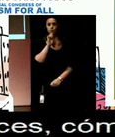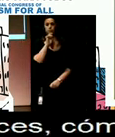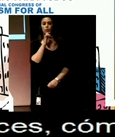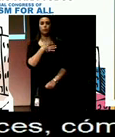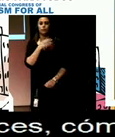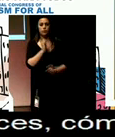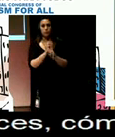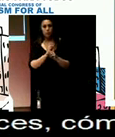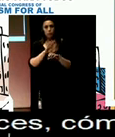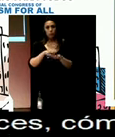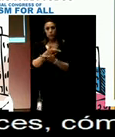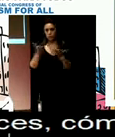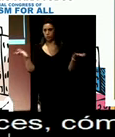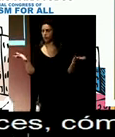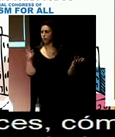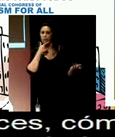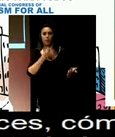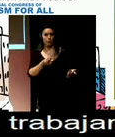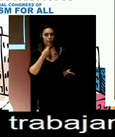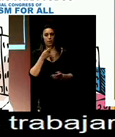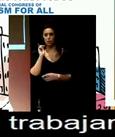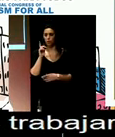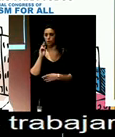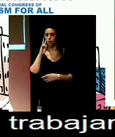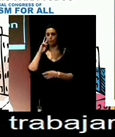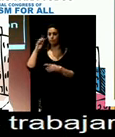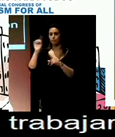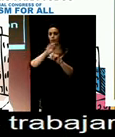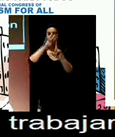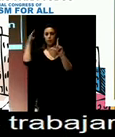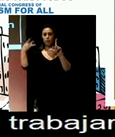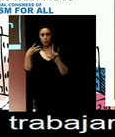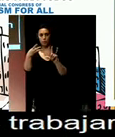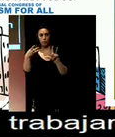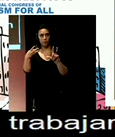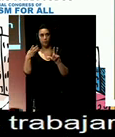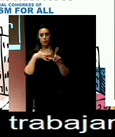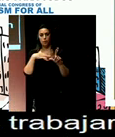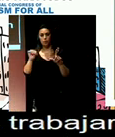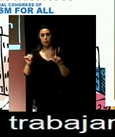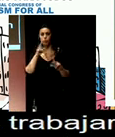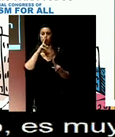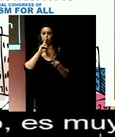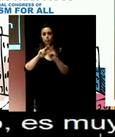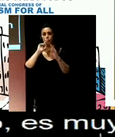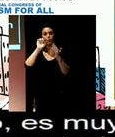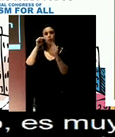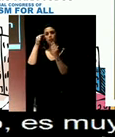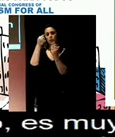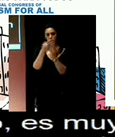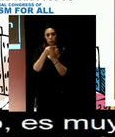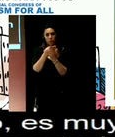you click on Join Us, and automatically you can enter and register, and then we will send you some documents which will have to be filled